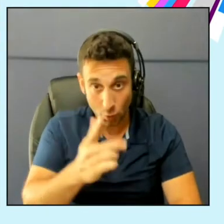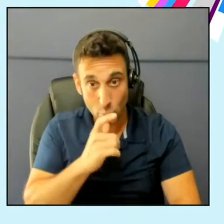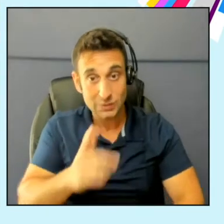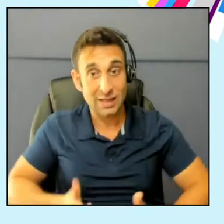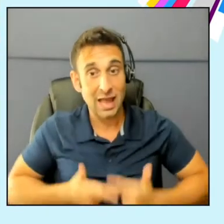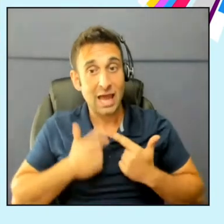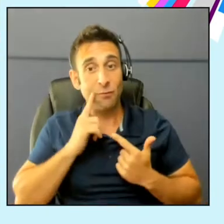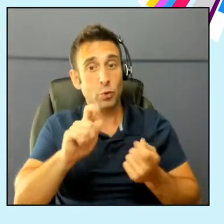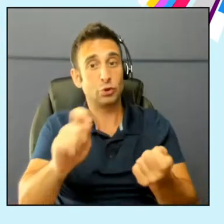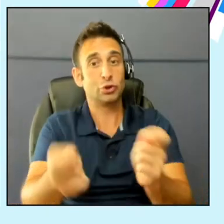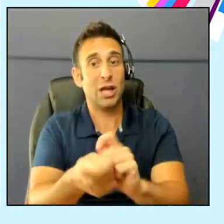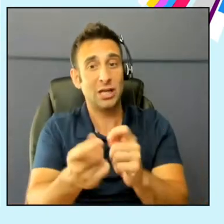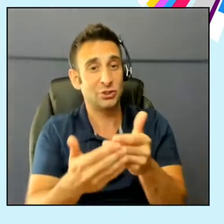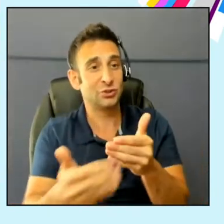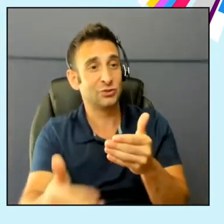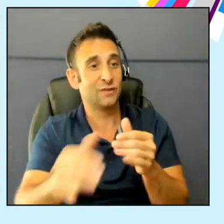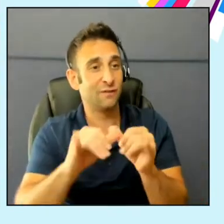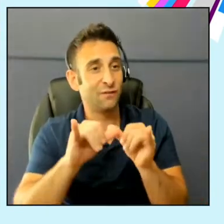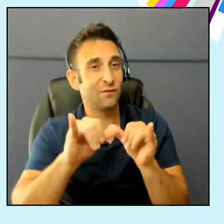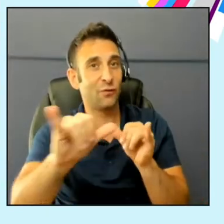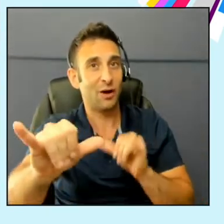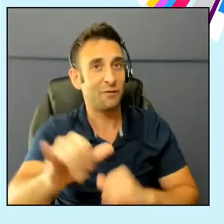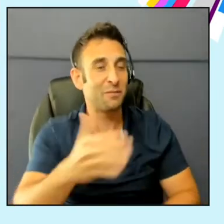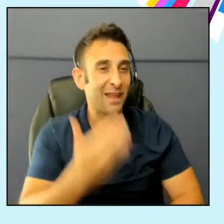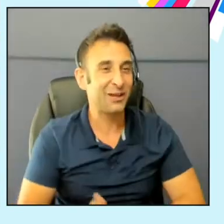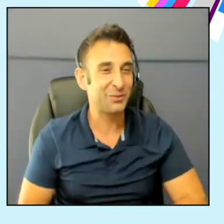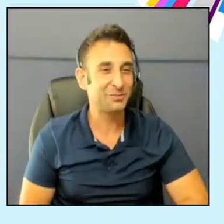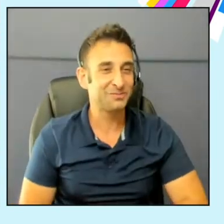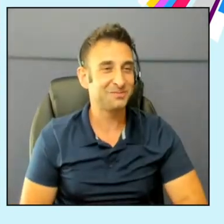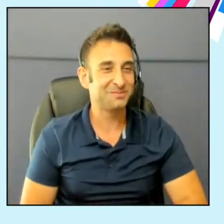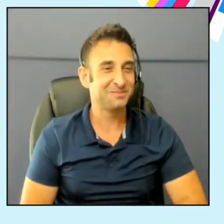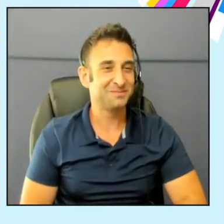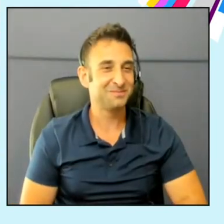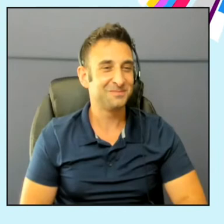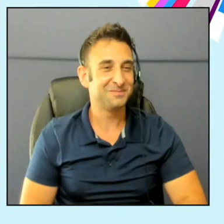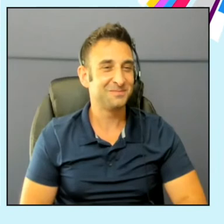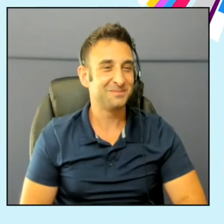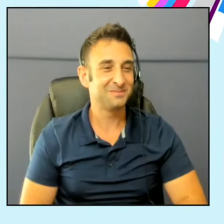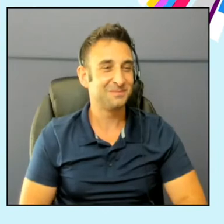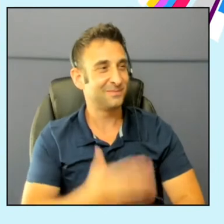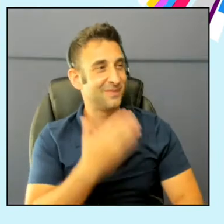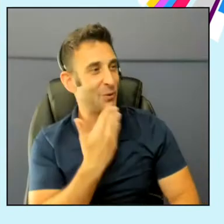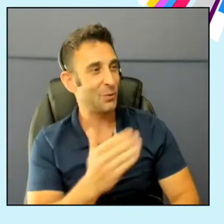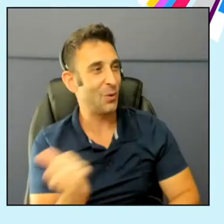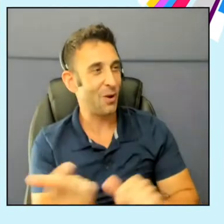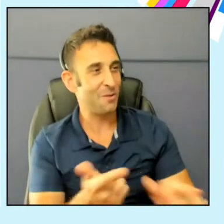change forever. Thank you so much. Thank you all.